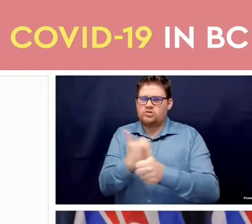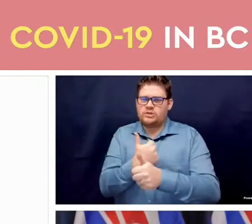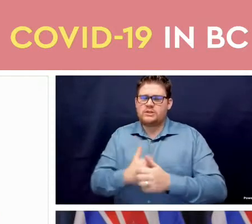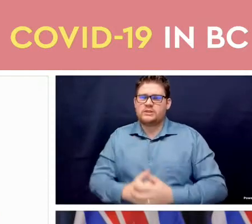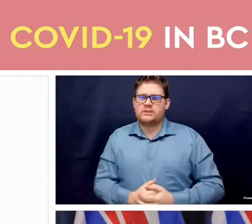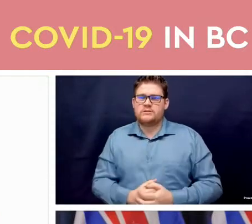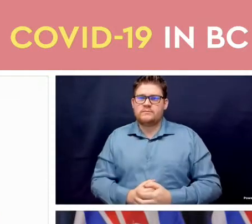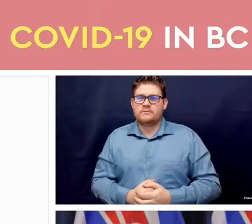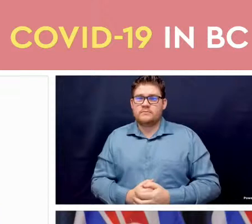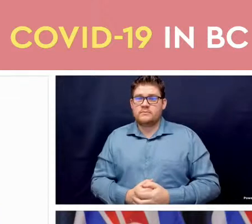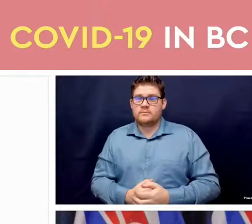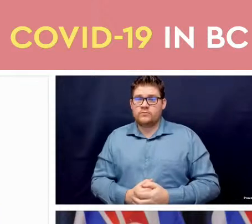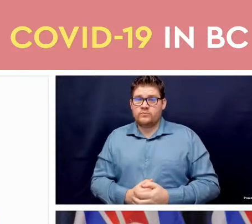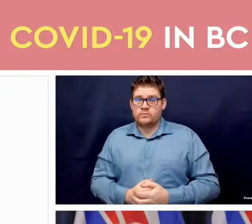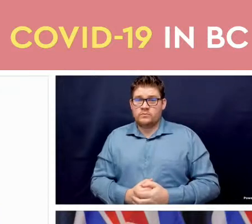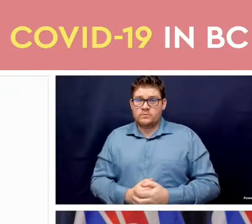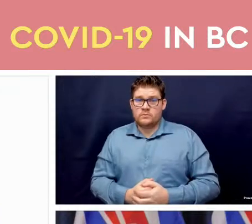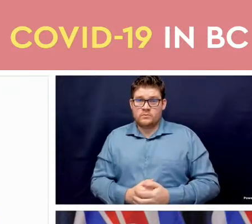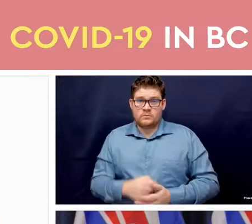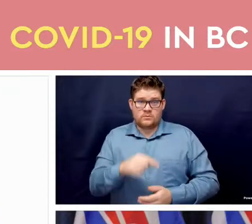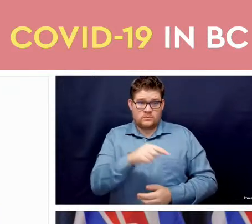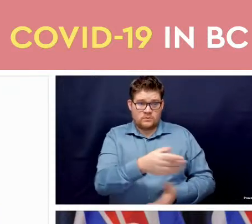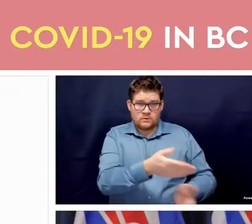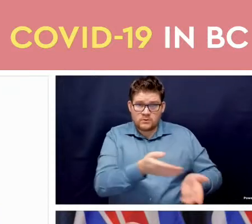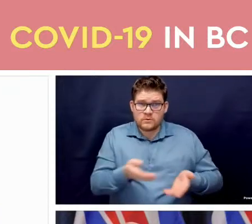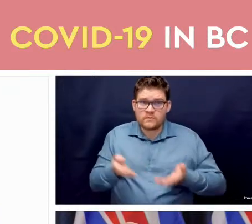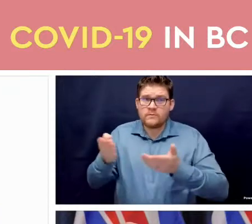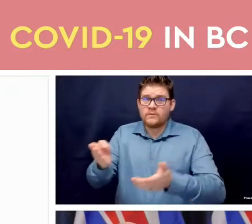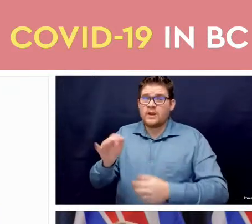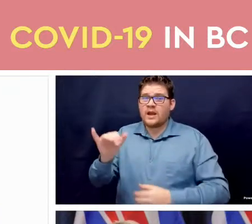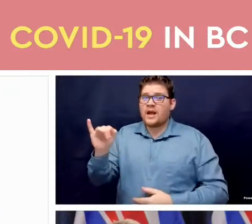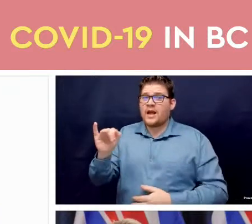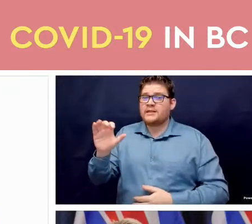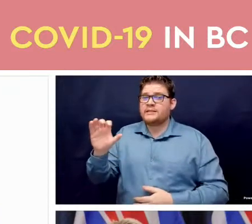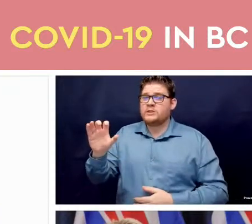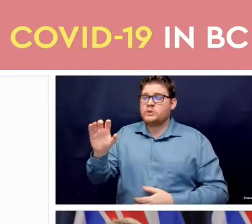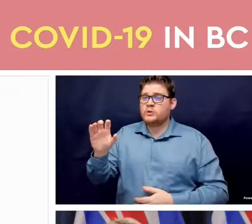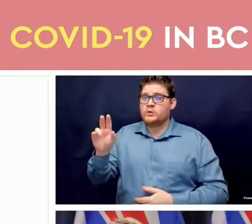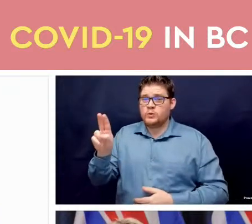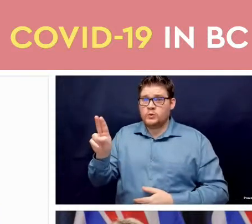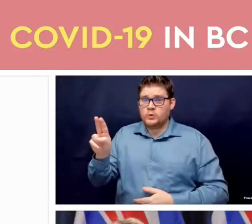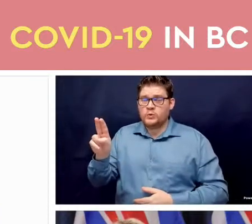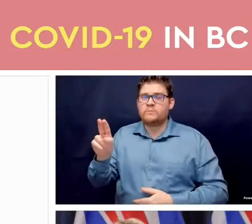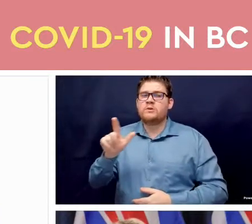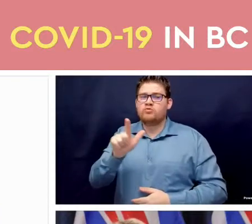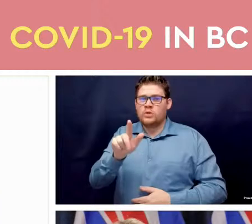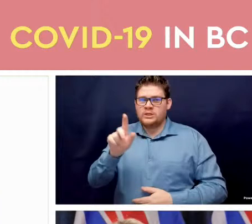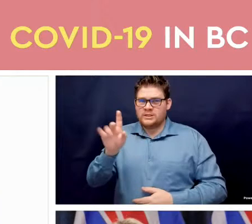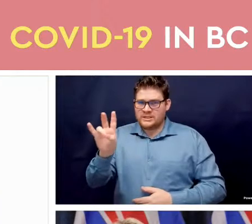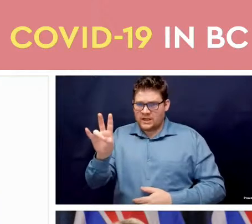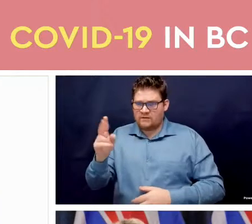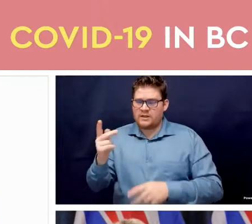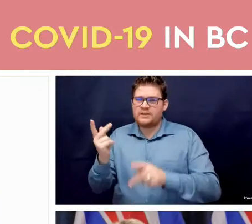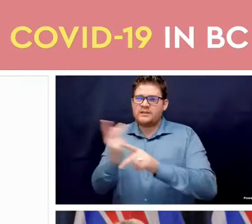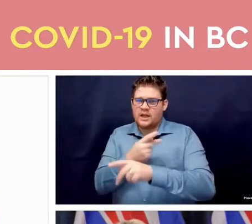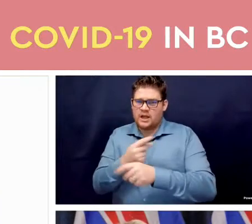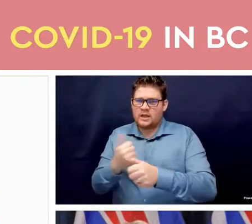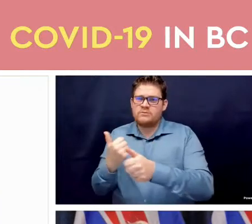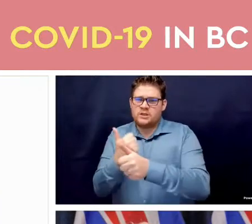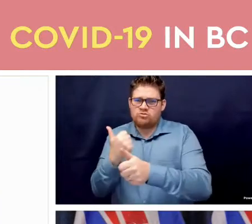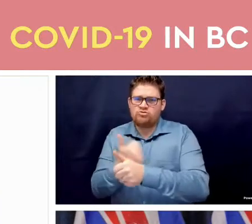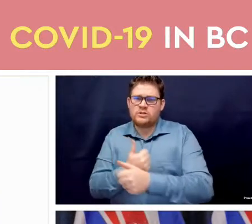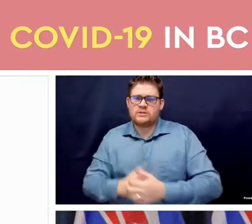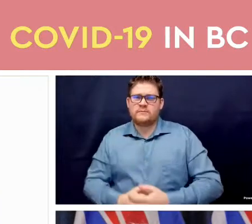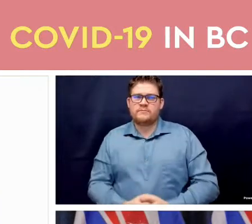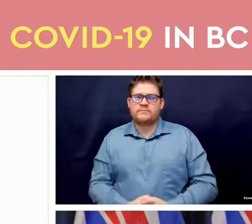illness and staying out of hospital. And this is another way of looking at it. I know when we look at the numbers every day, and there's been a lot